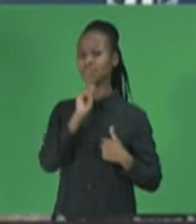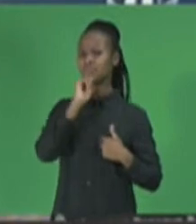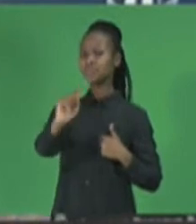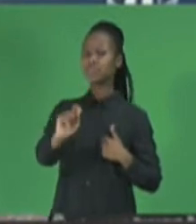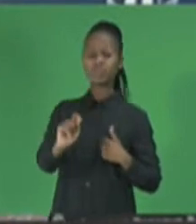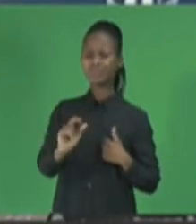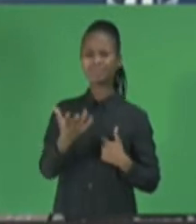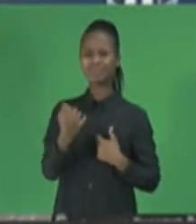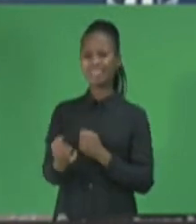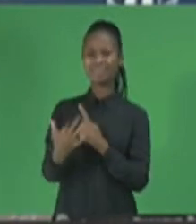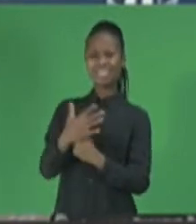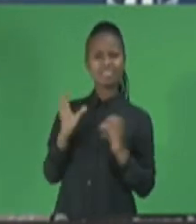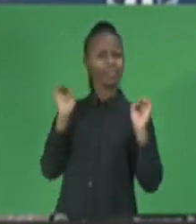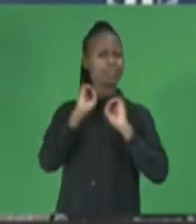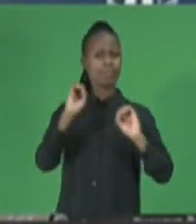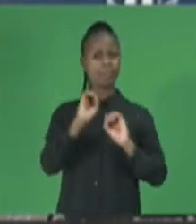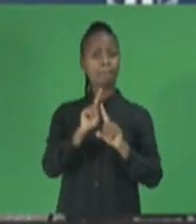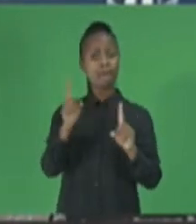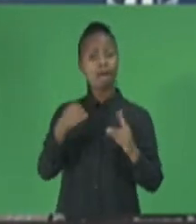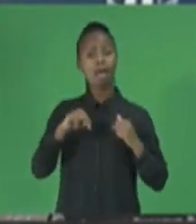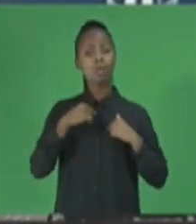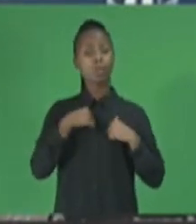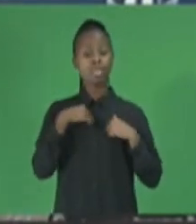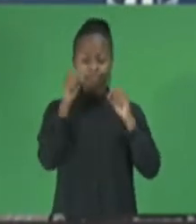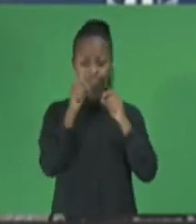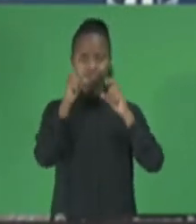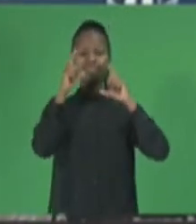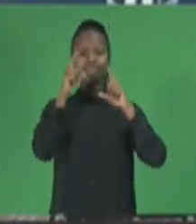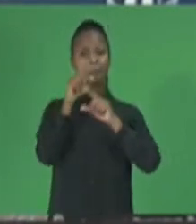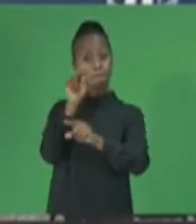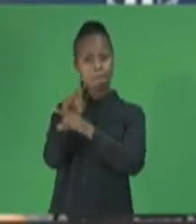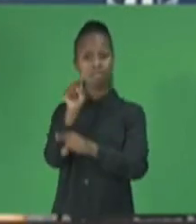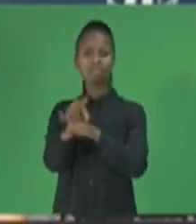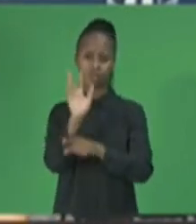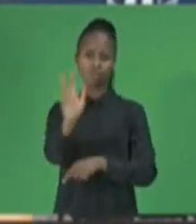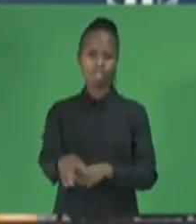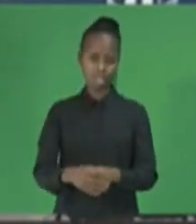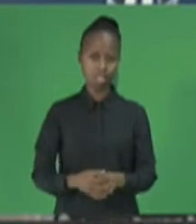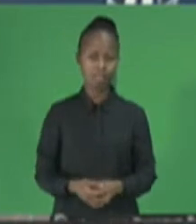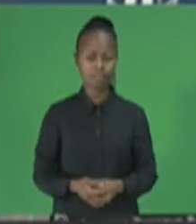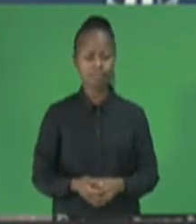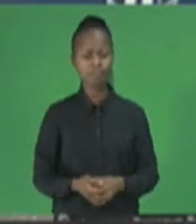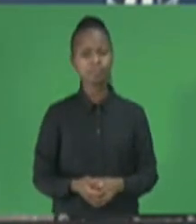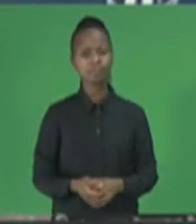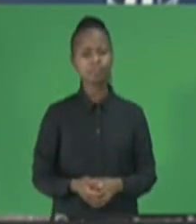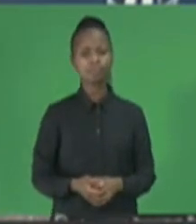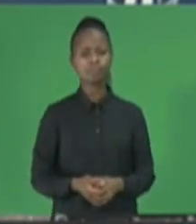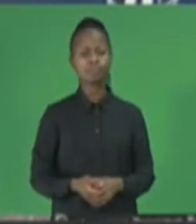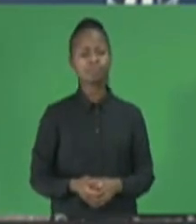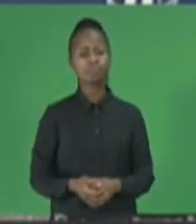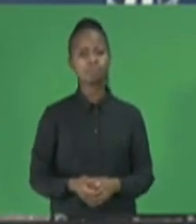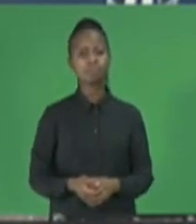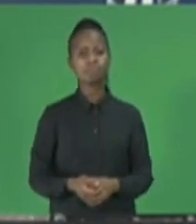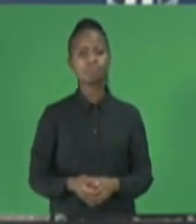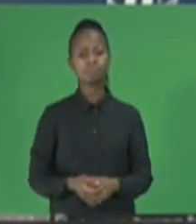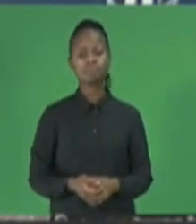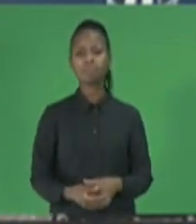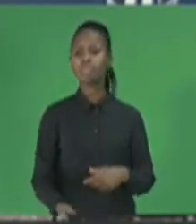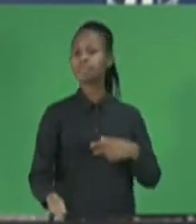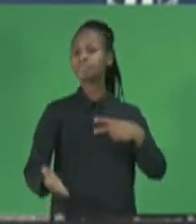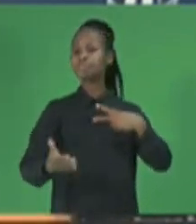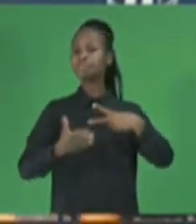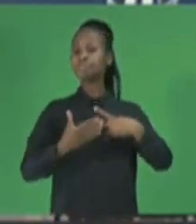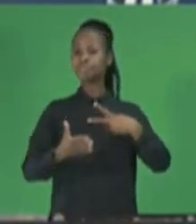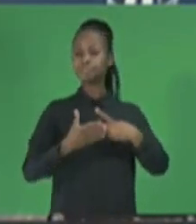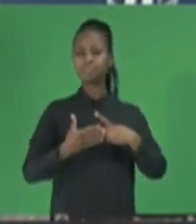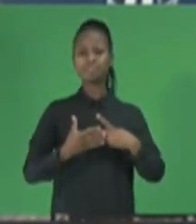there is any contagion that comes from there. The third, asset purchases,